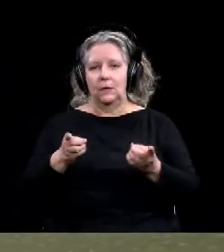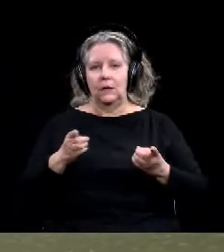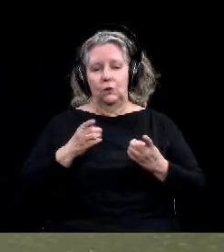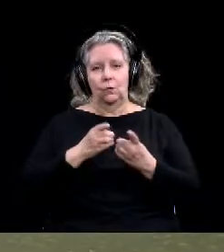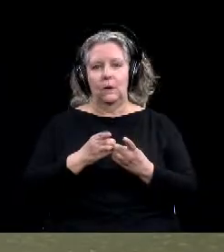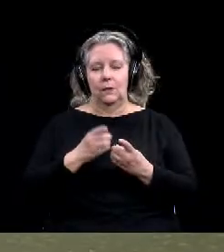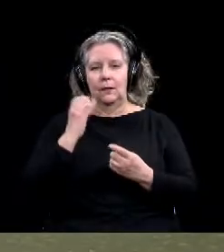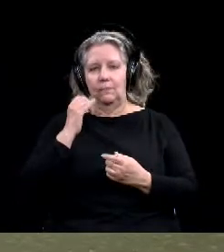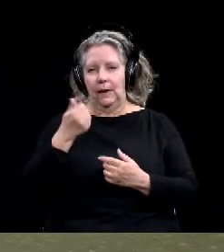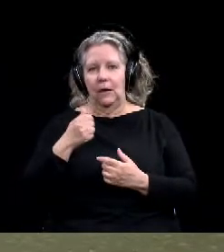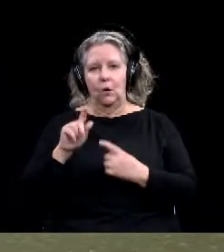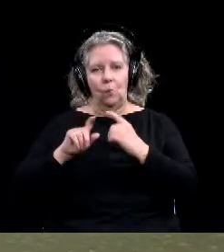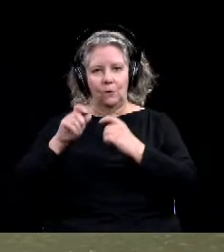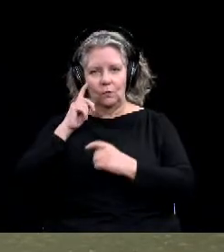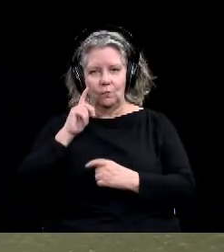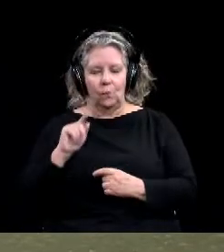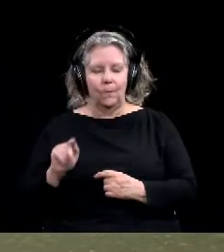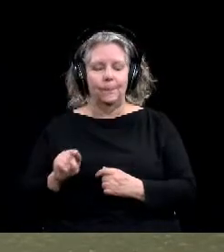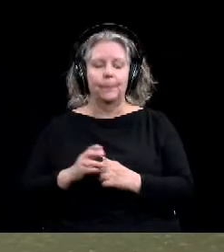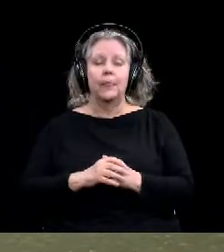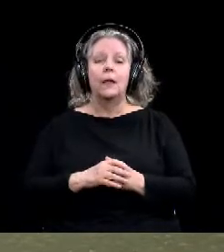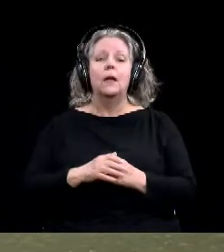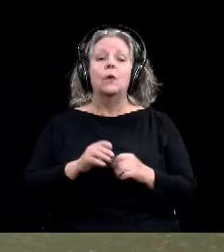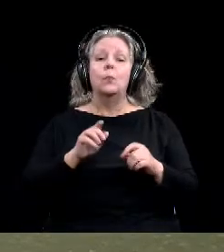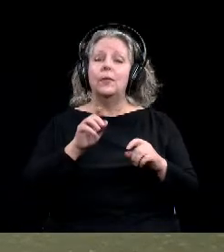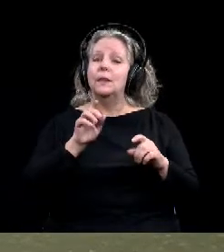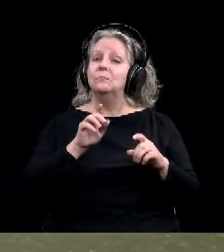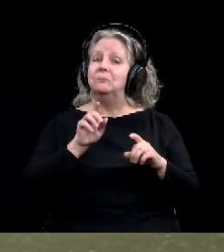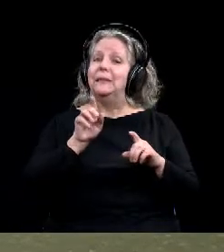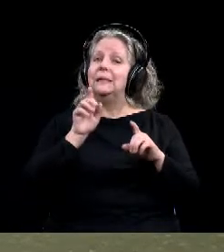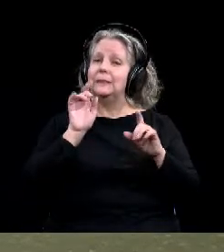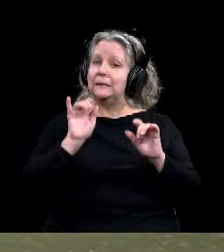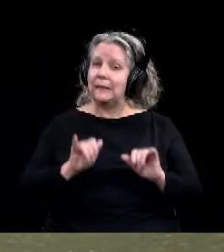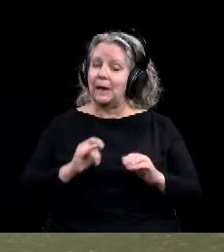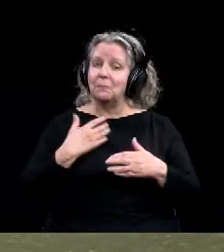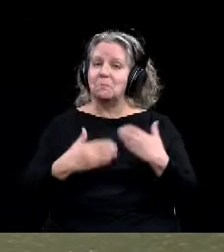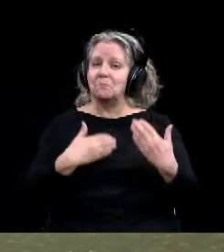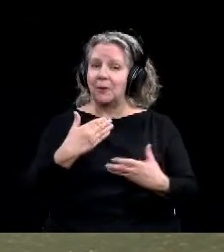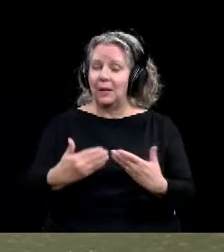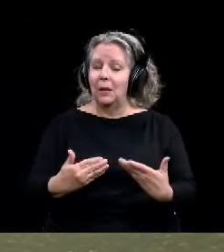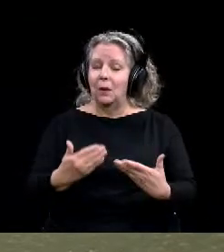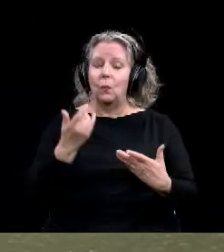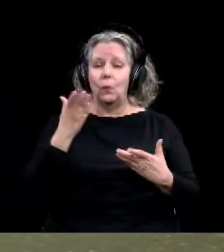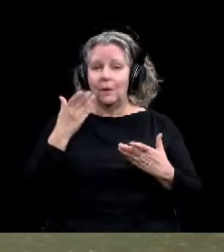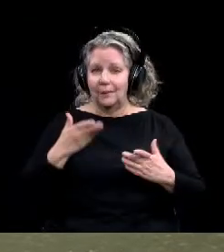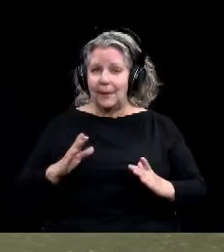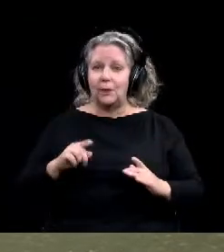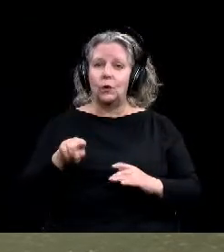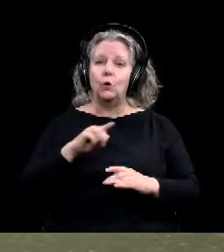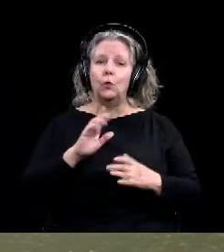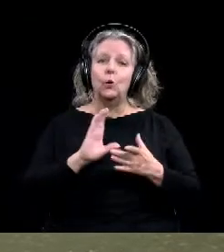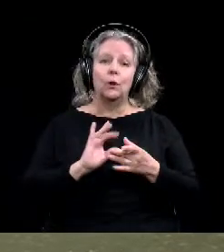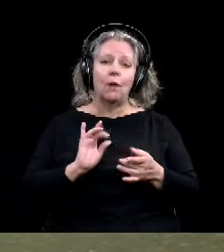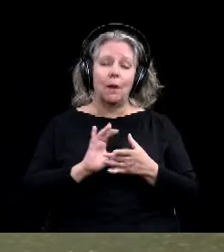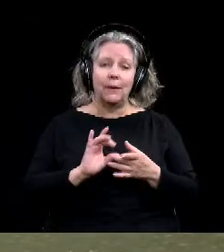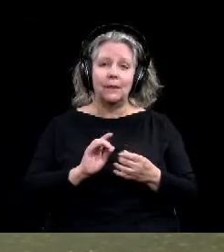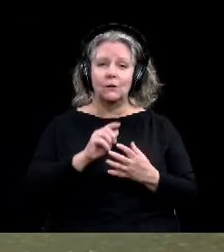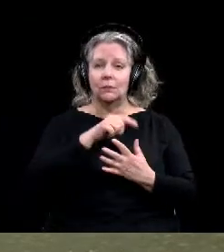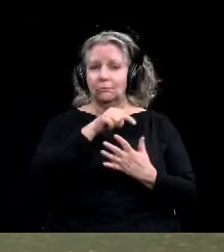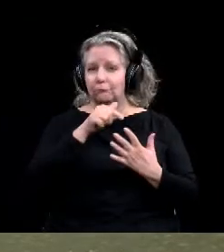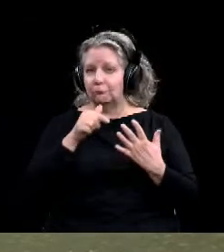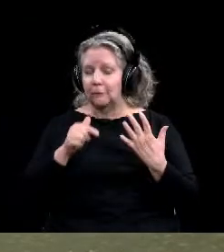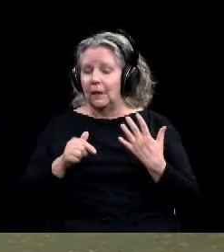We will go and let each one of you make a comment, and then we'll open it. We do have 3 media representatives who are registered today to ask